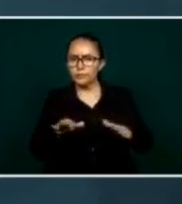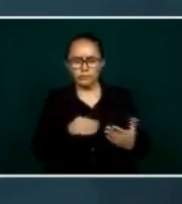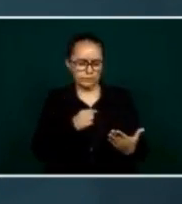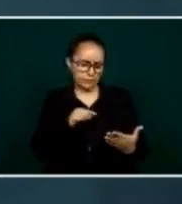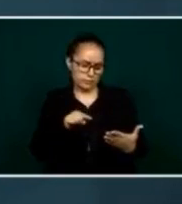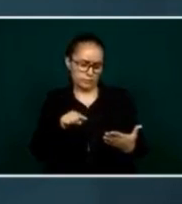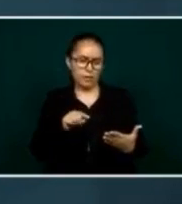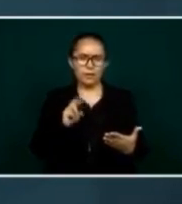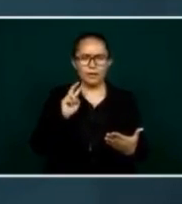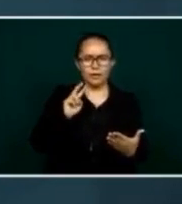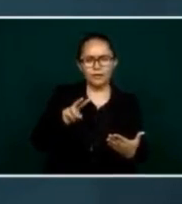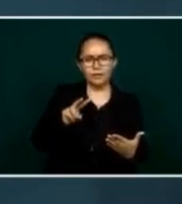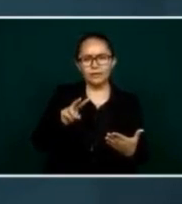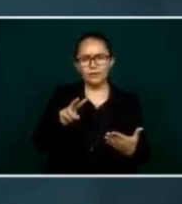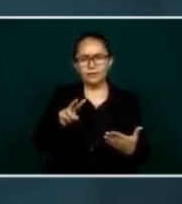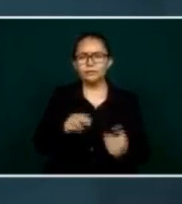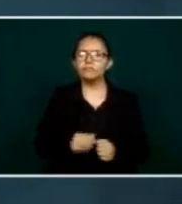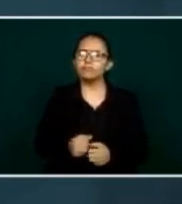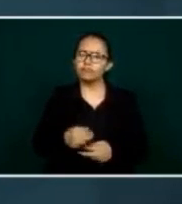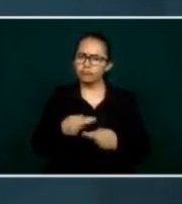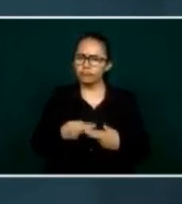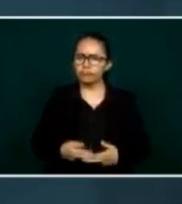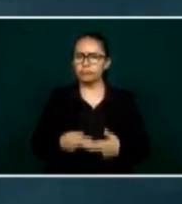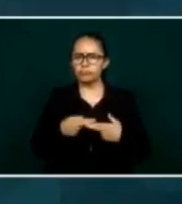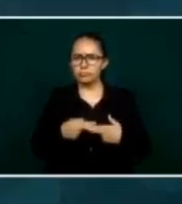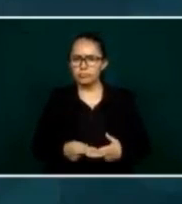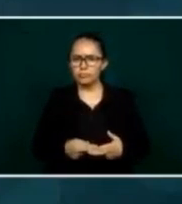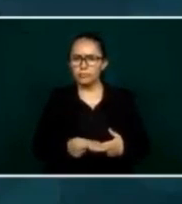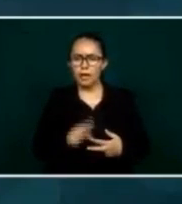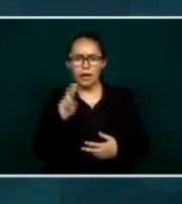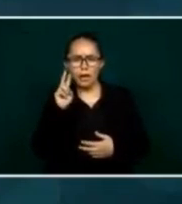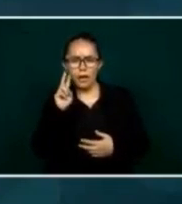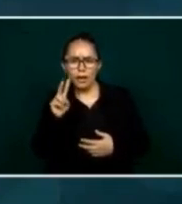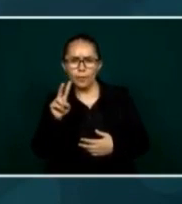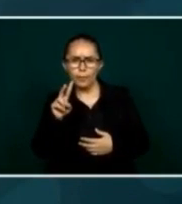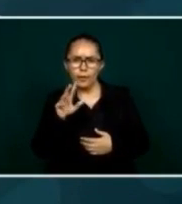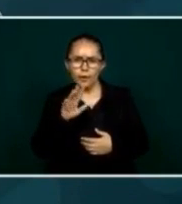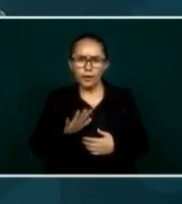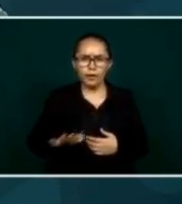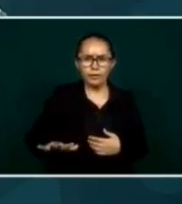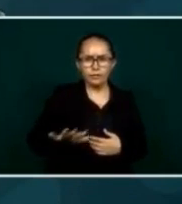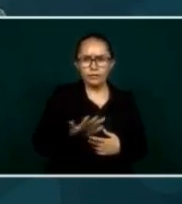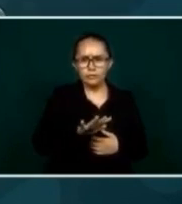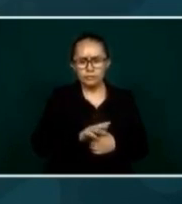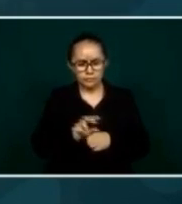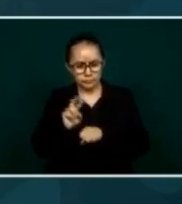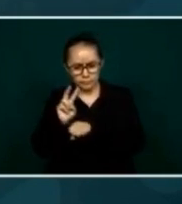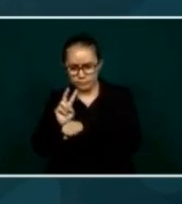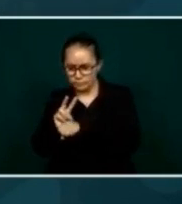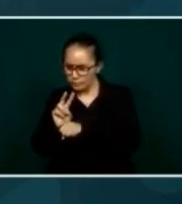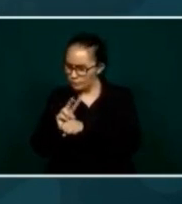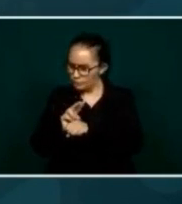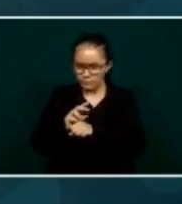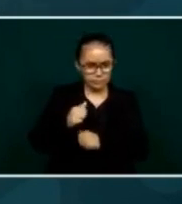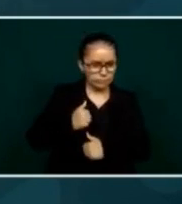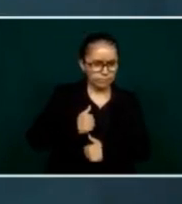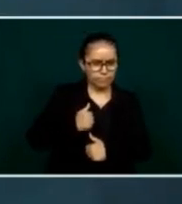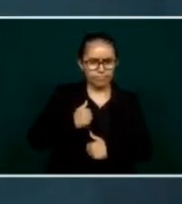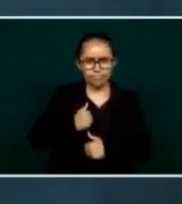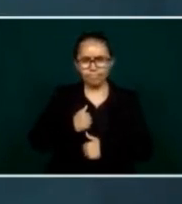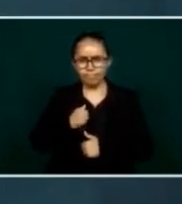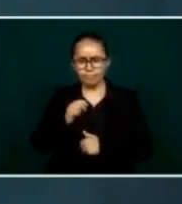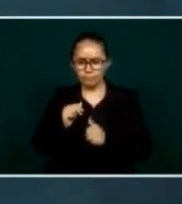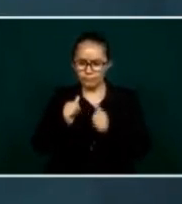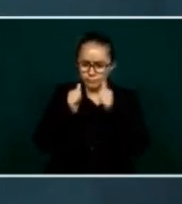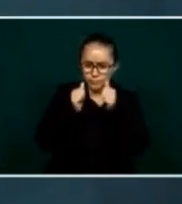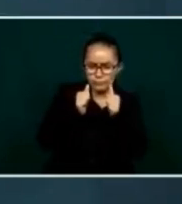attention to generate intelligence to permit us of all the areas of security